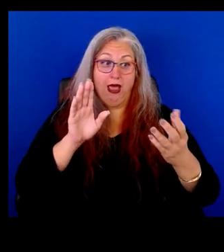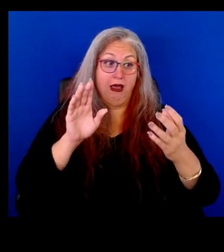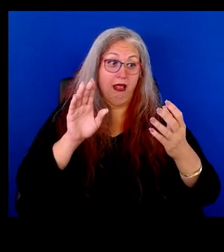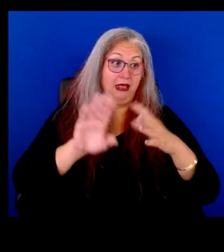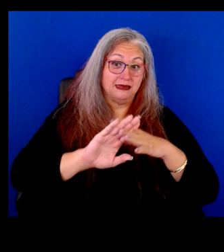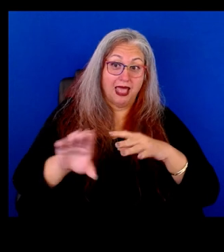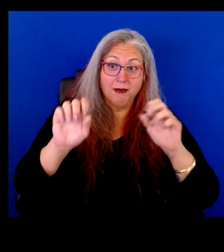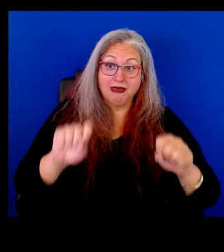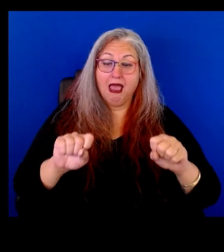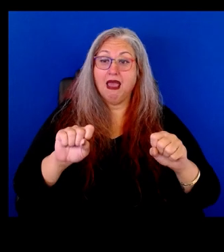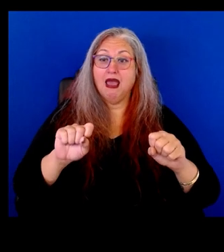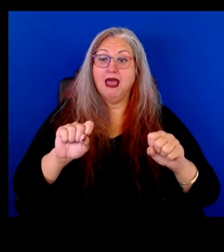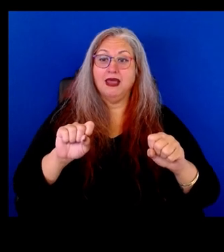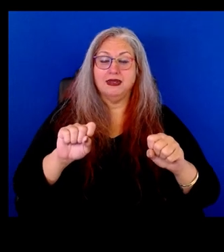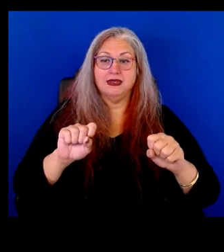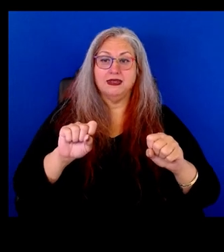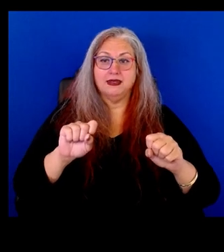to escape